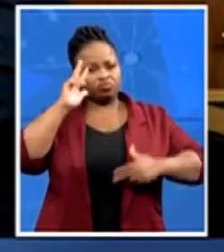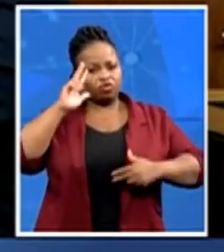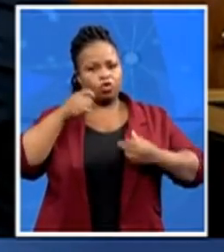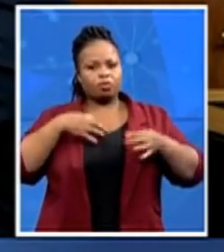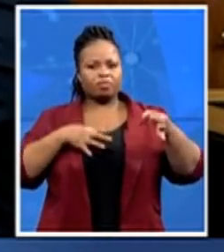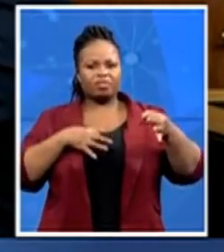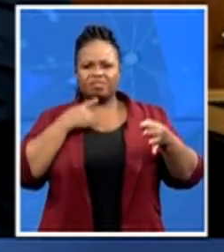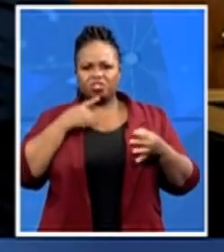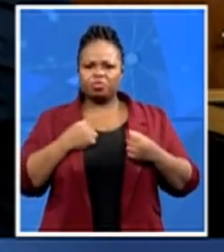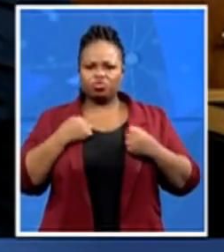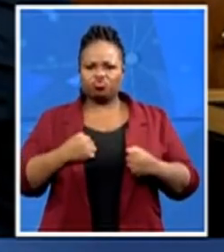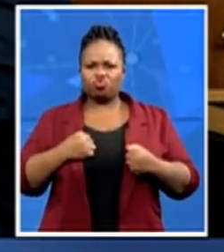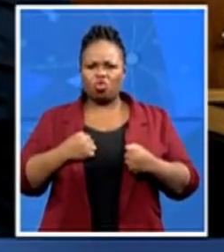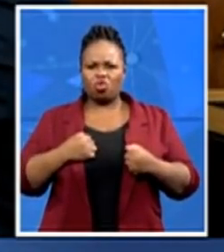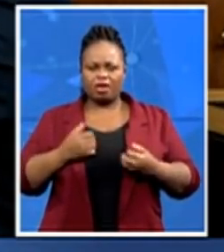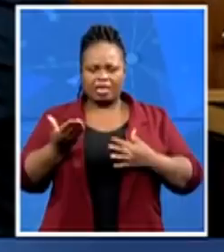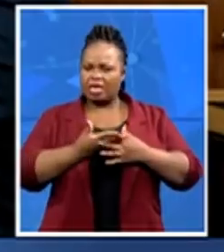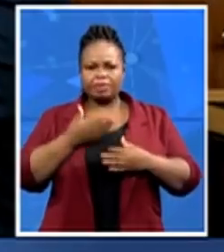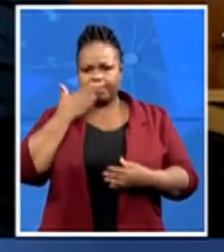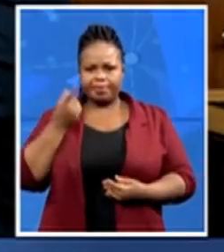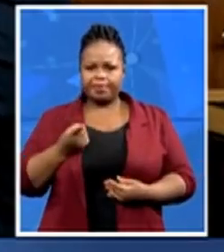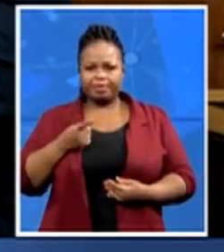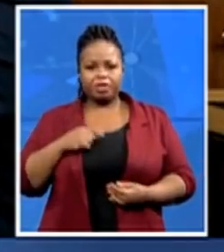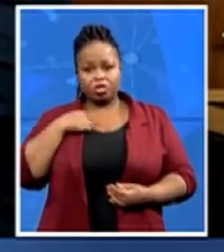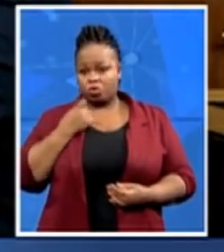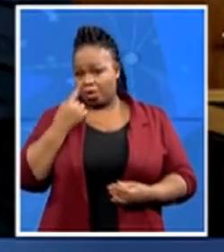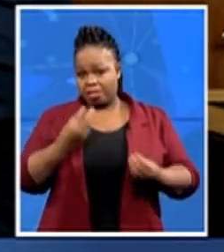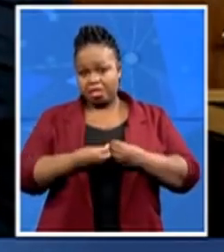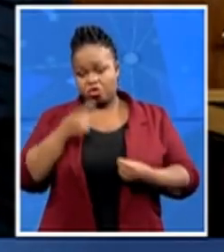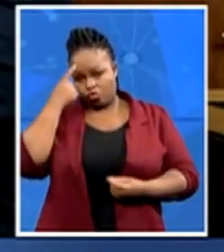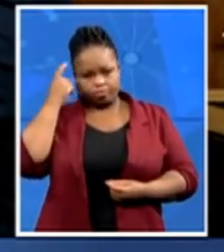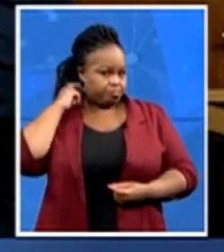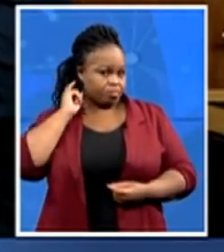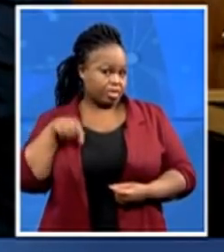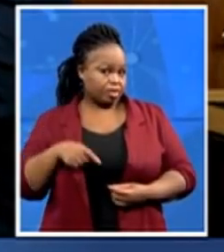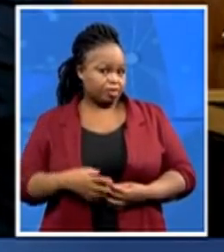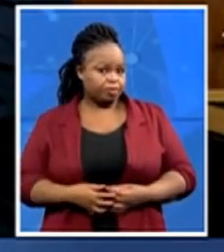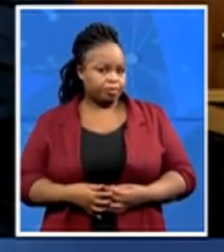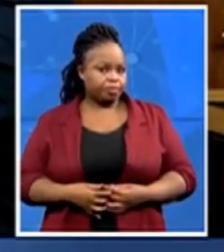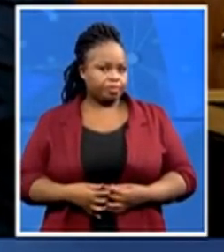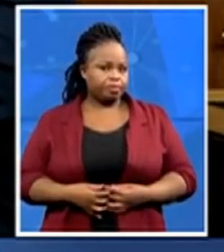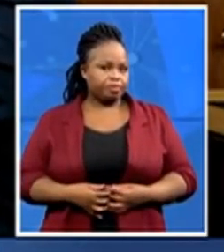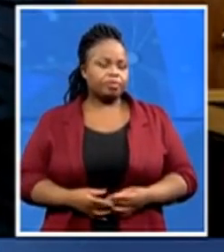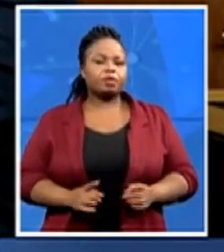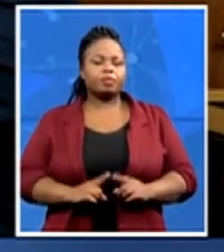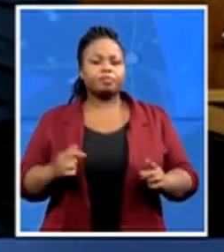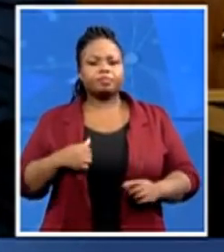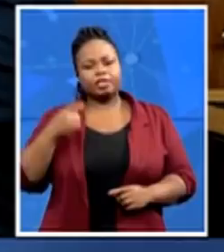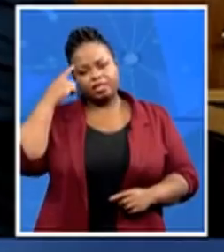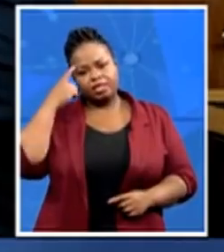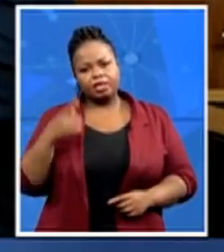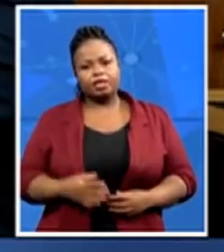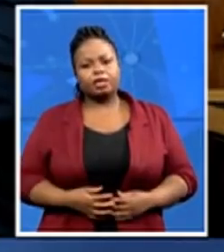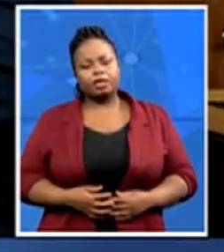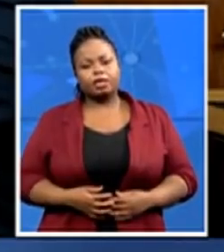the prerequisites which you will take into consideration. But I think most important is the time frame of